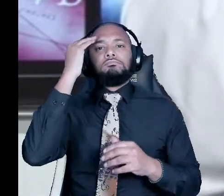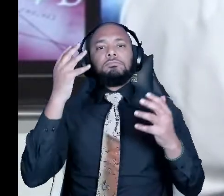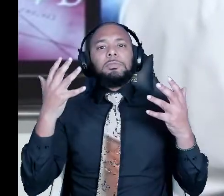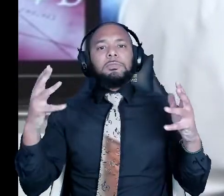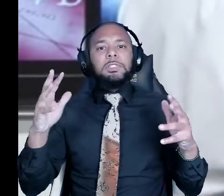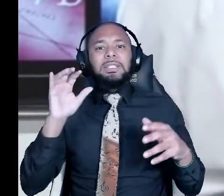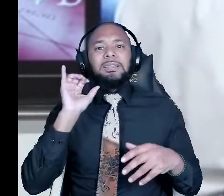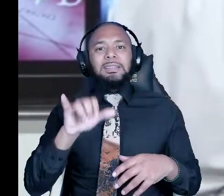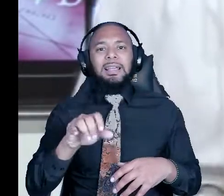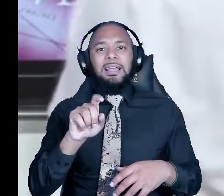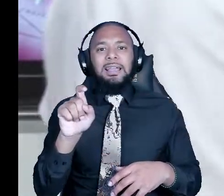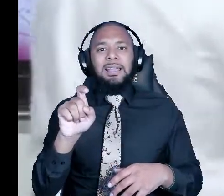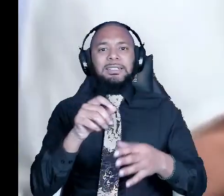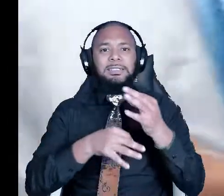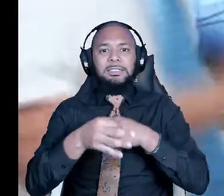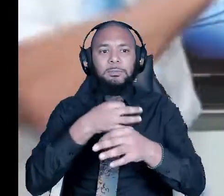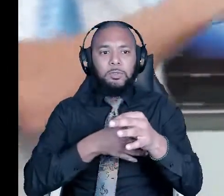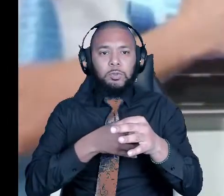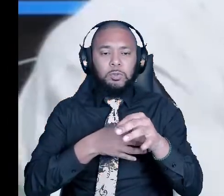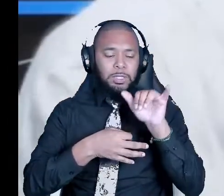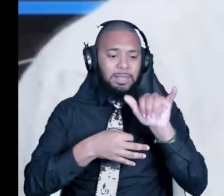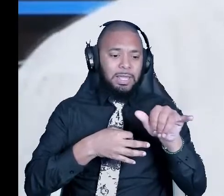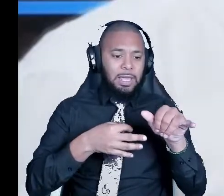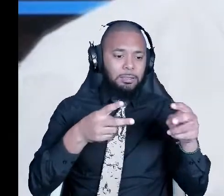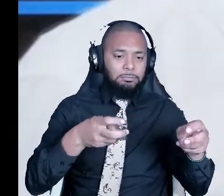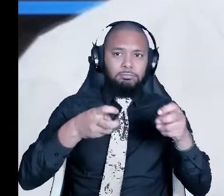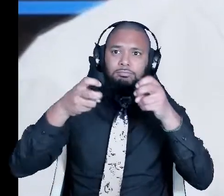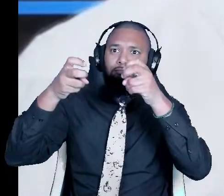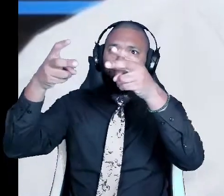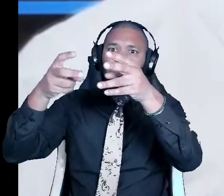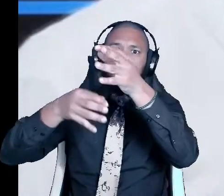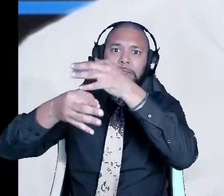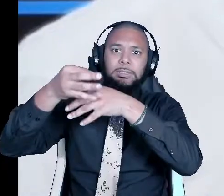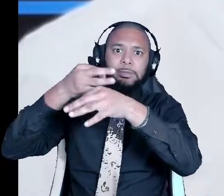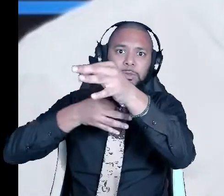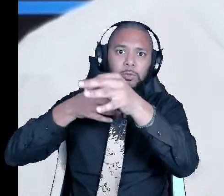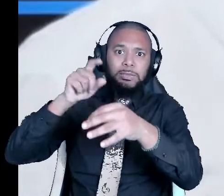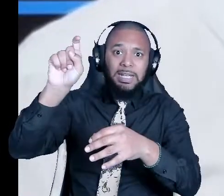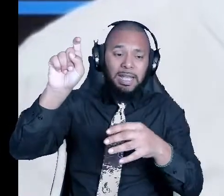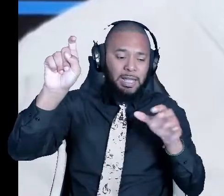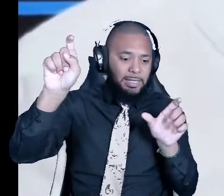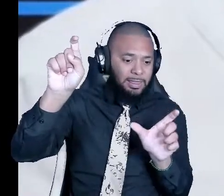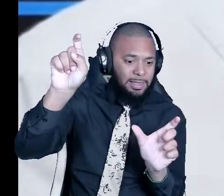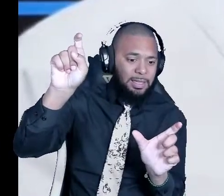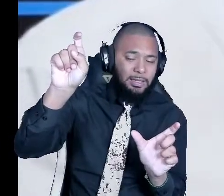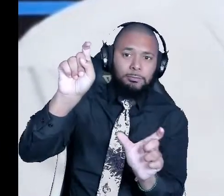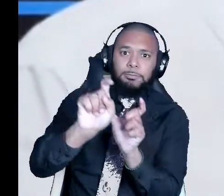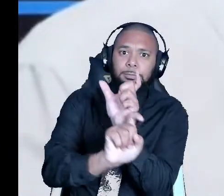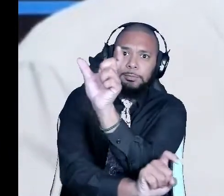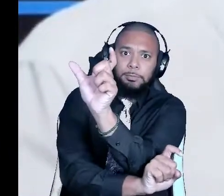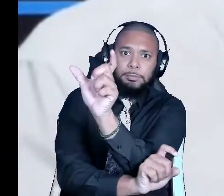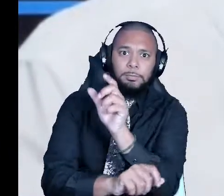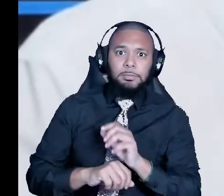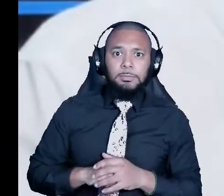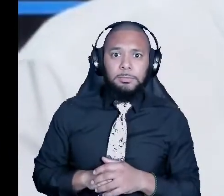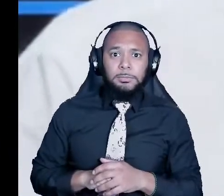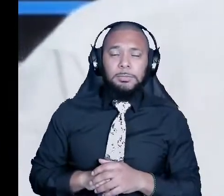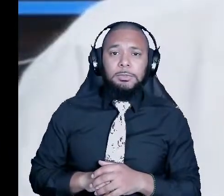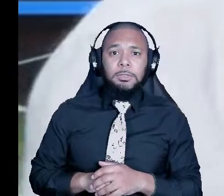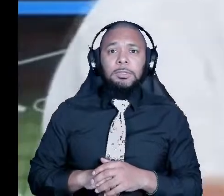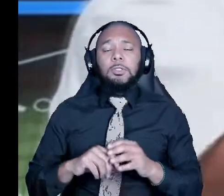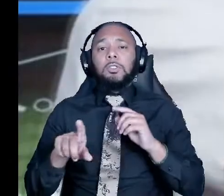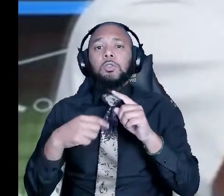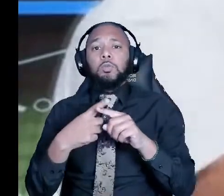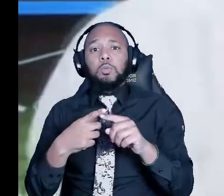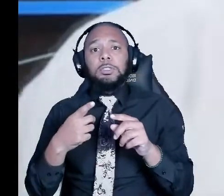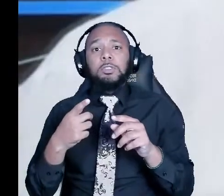and that's what I'm going to put into the other equation. Once you find one of your variables substitute,